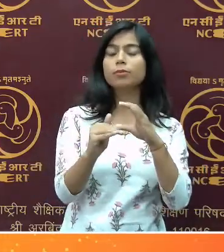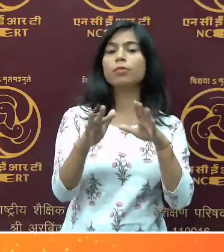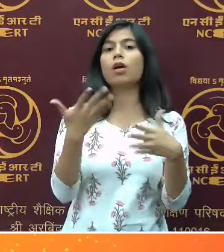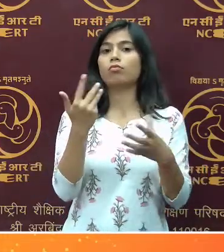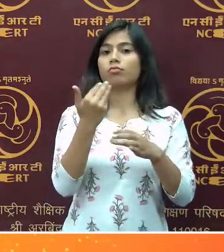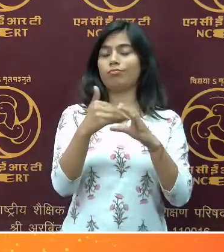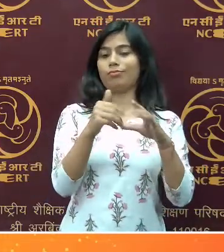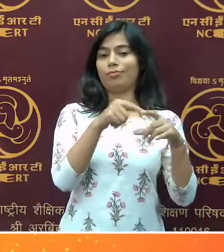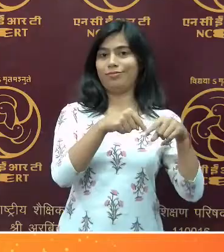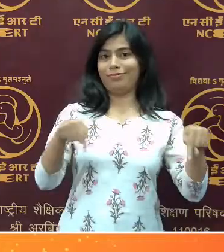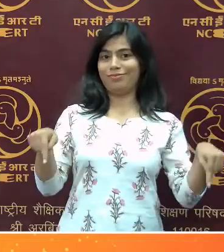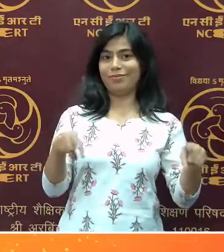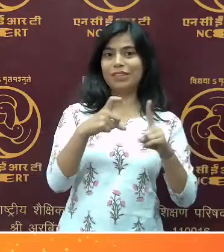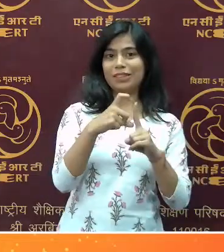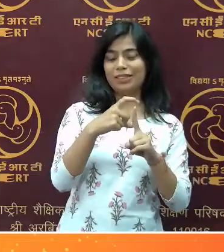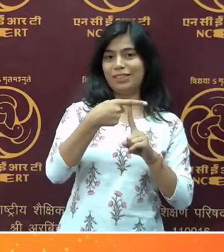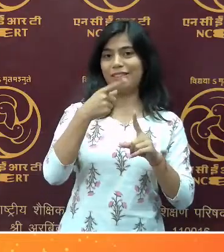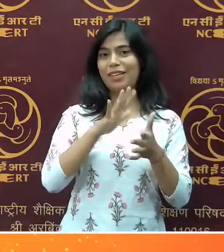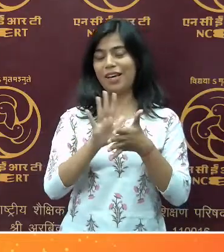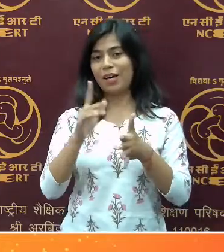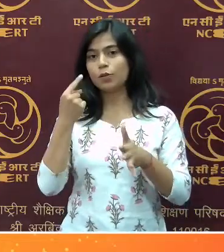be